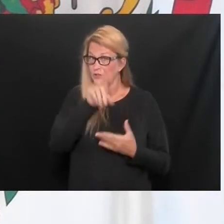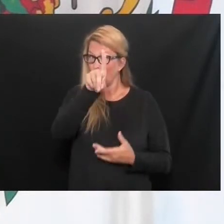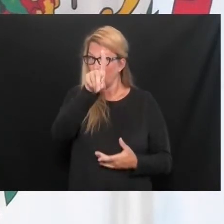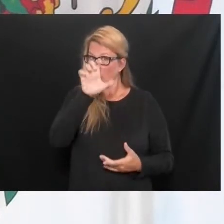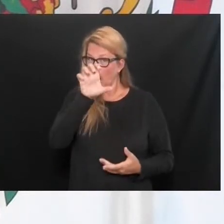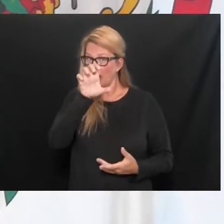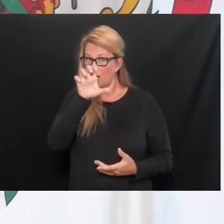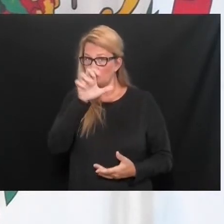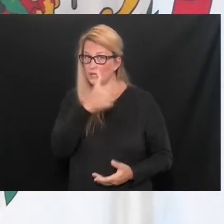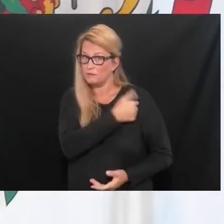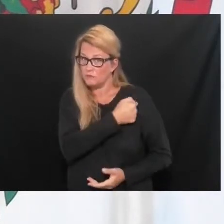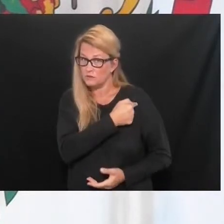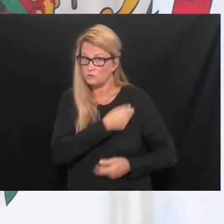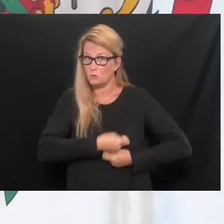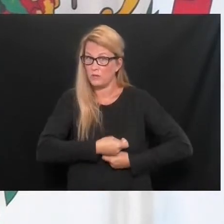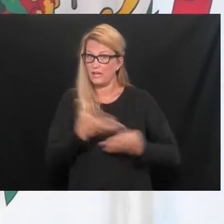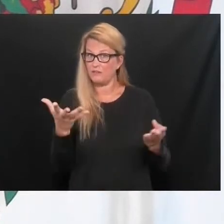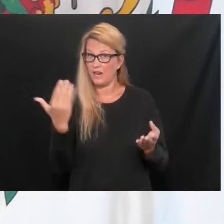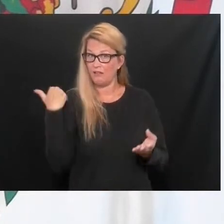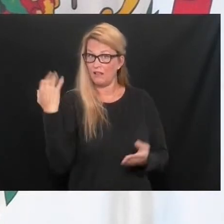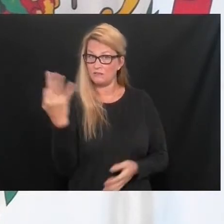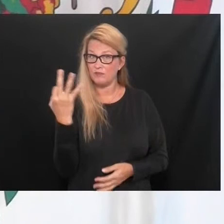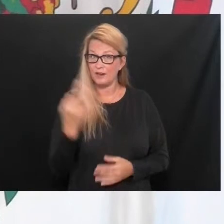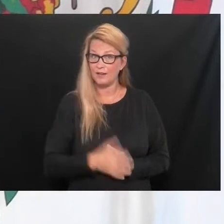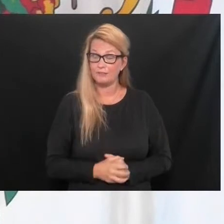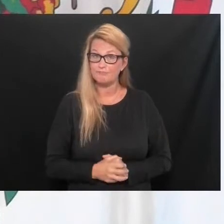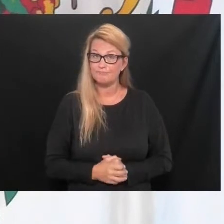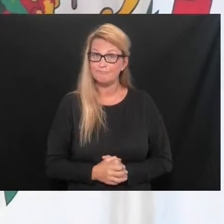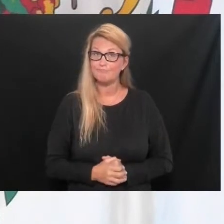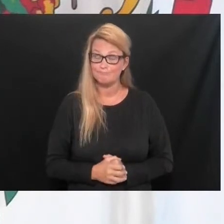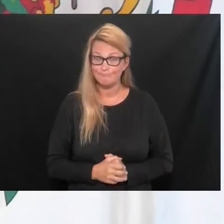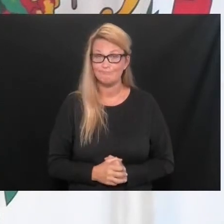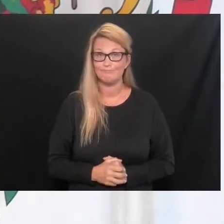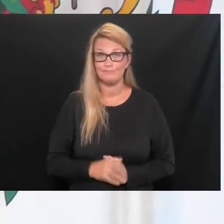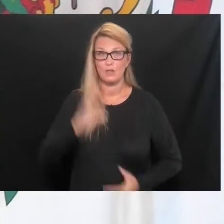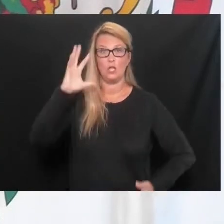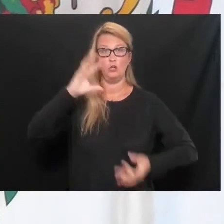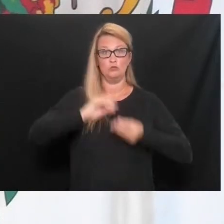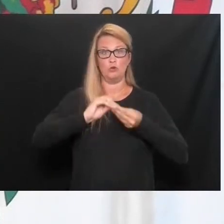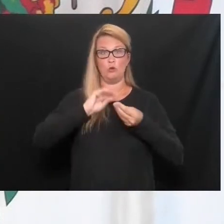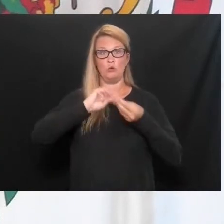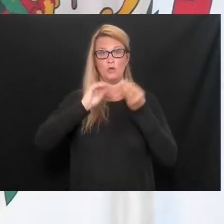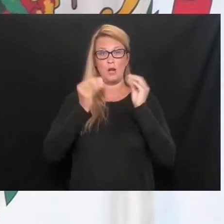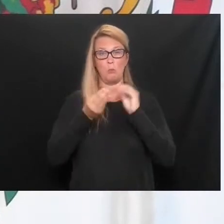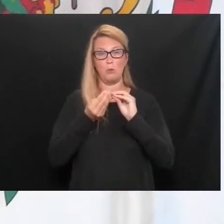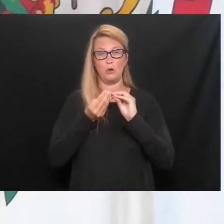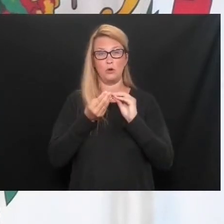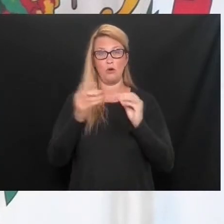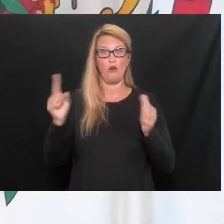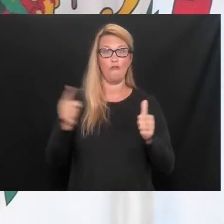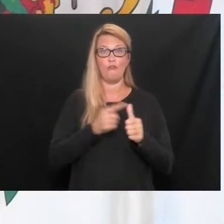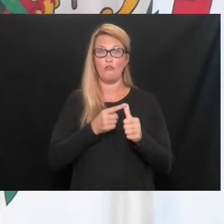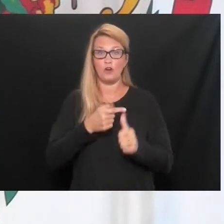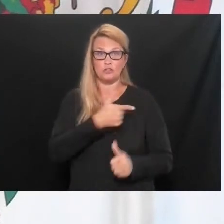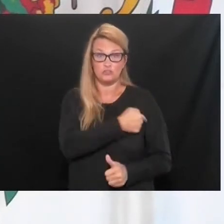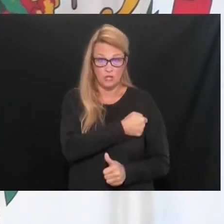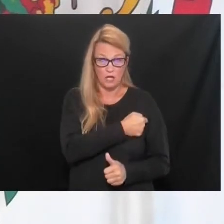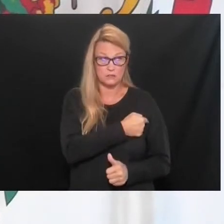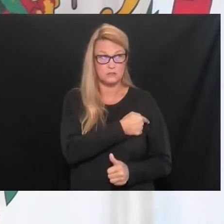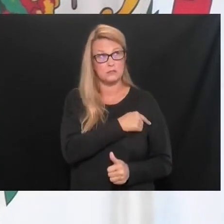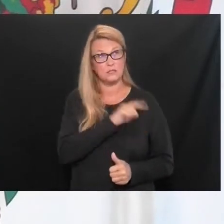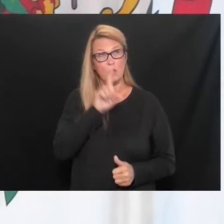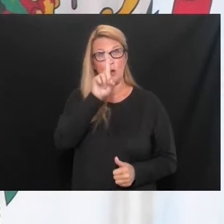7,100 doses were given out since last Friday. The total number that we've given out of first-round doses in West Virginia